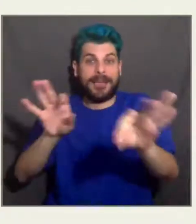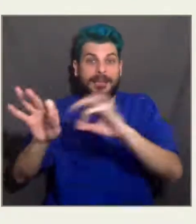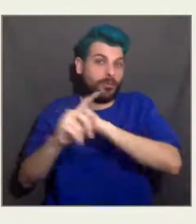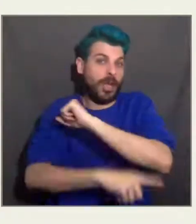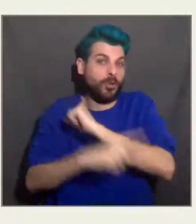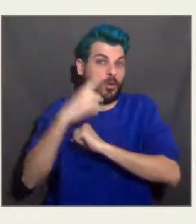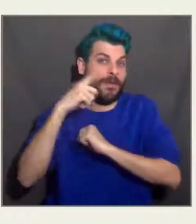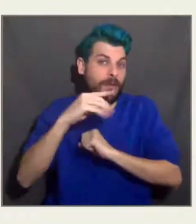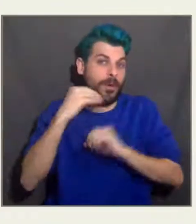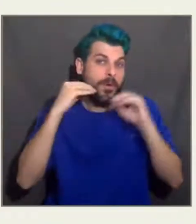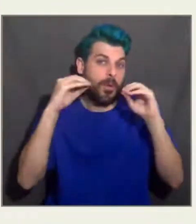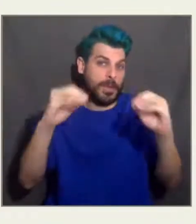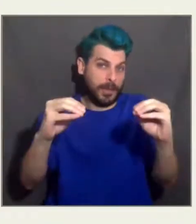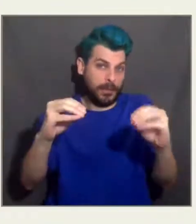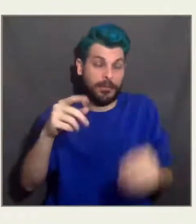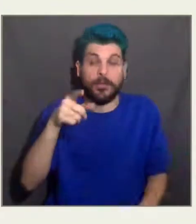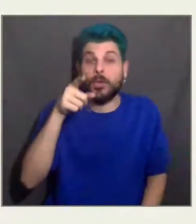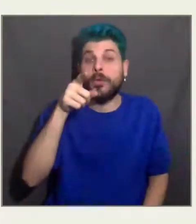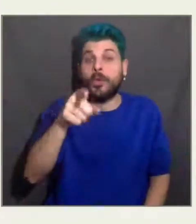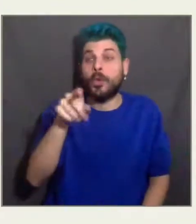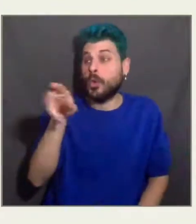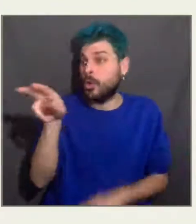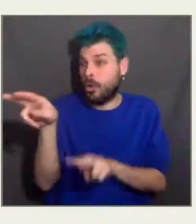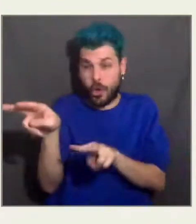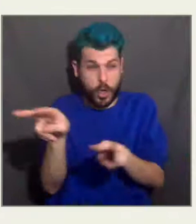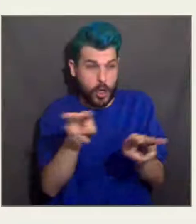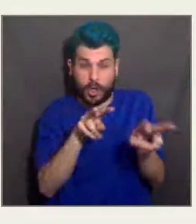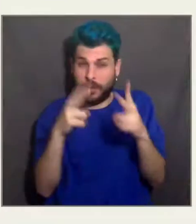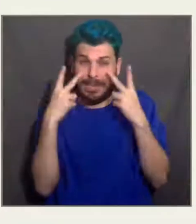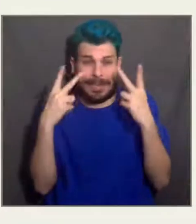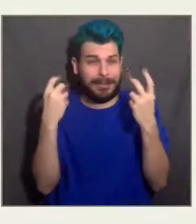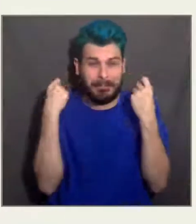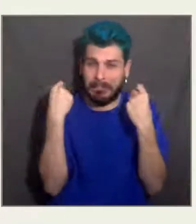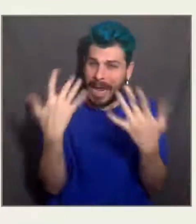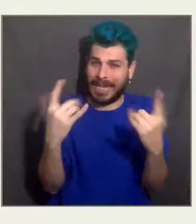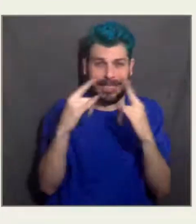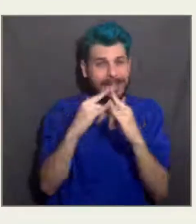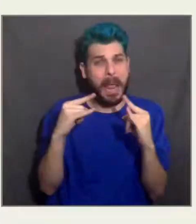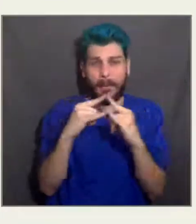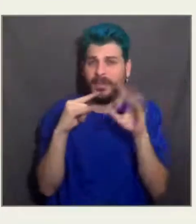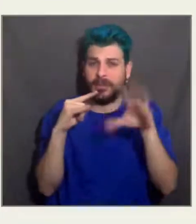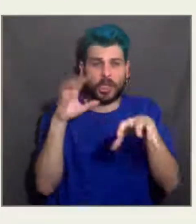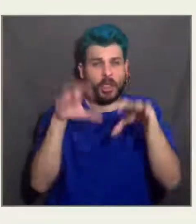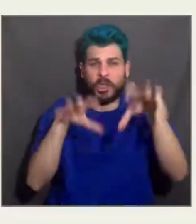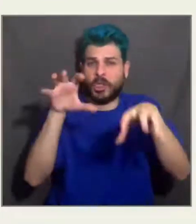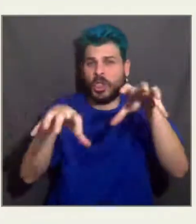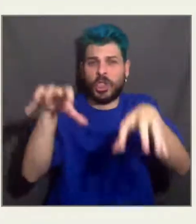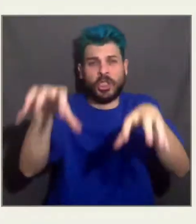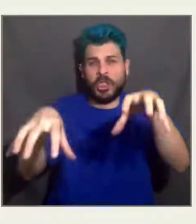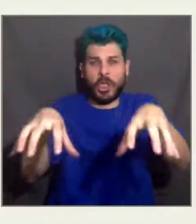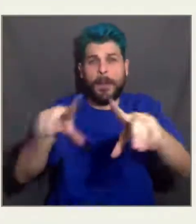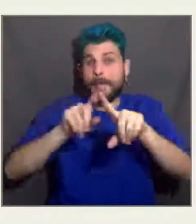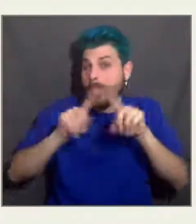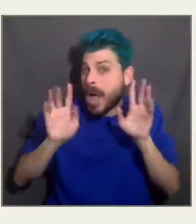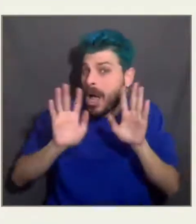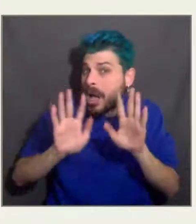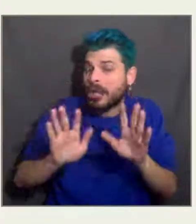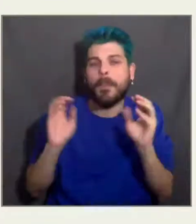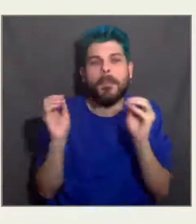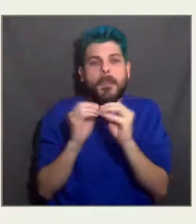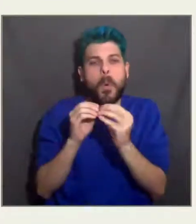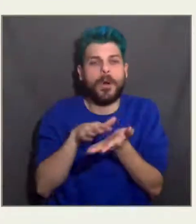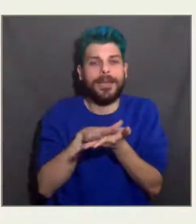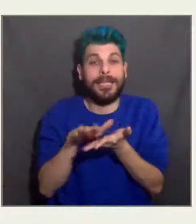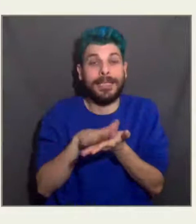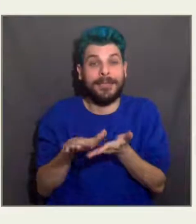now, there are still homeless encampments, but they actually are cleaner. And that is a